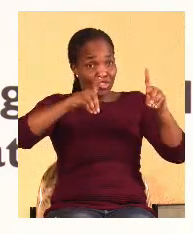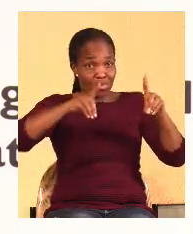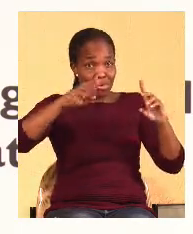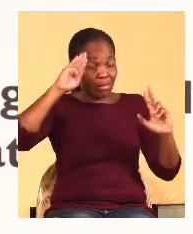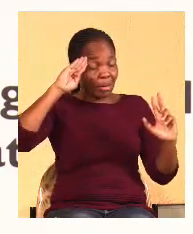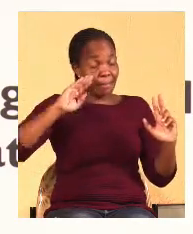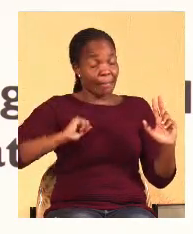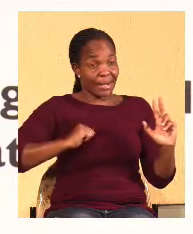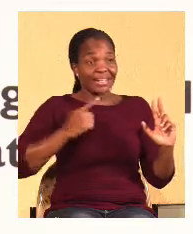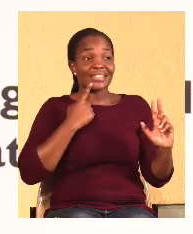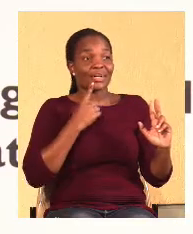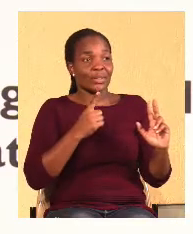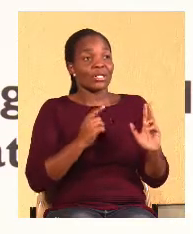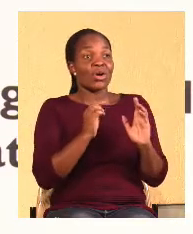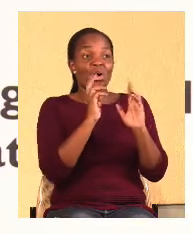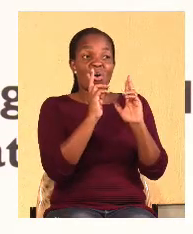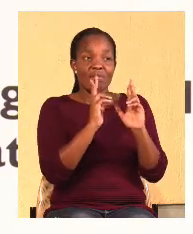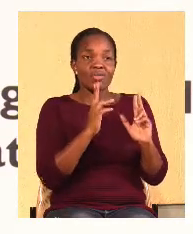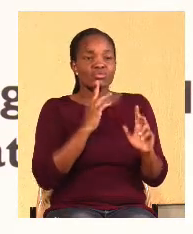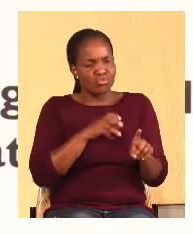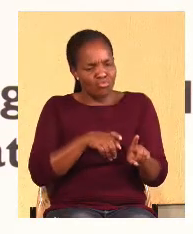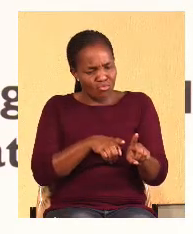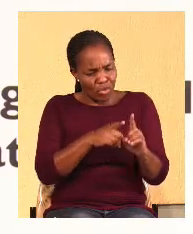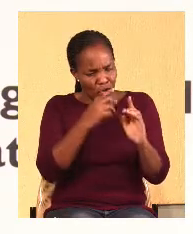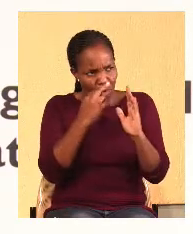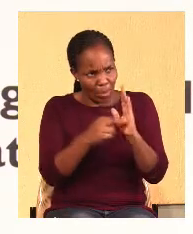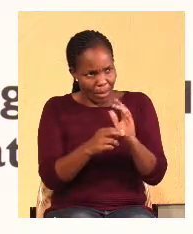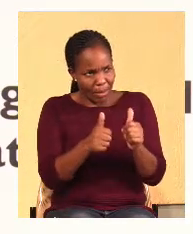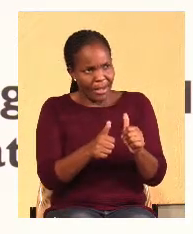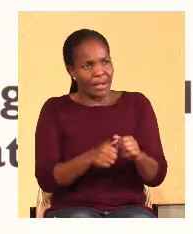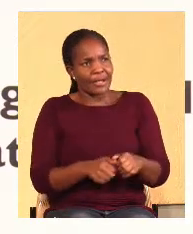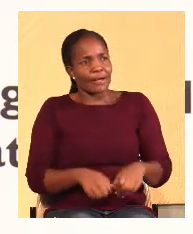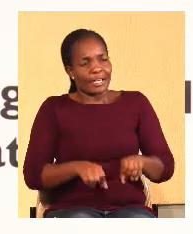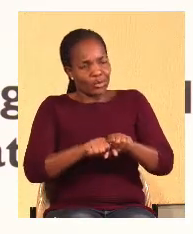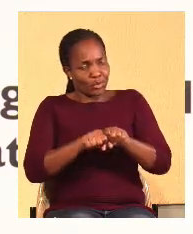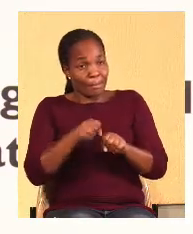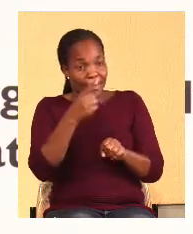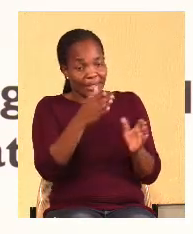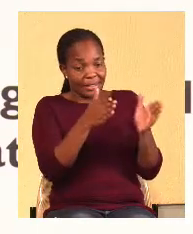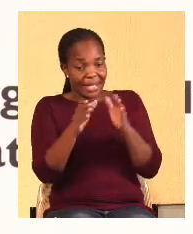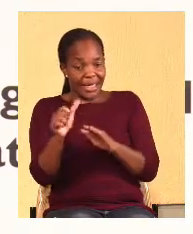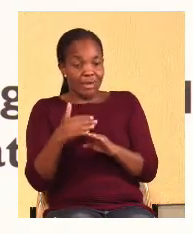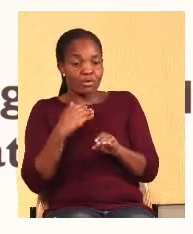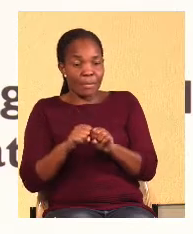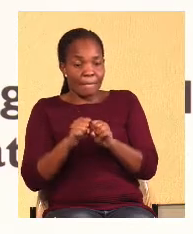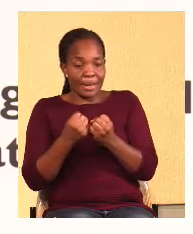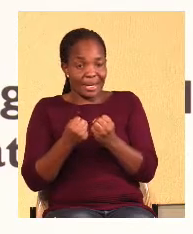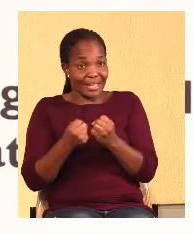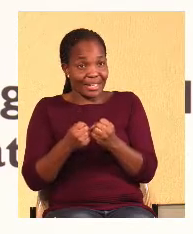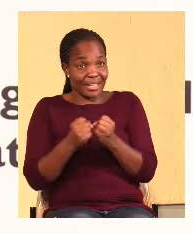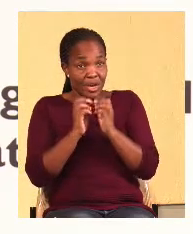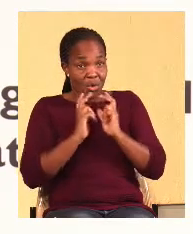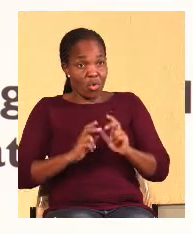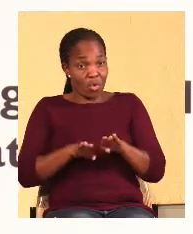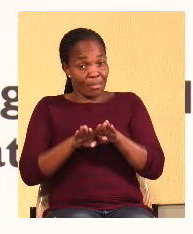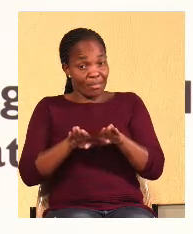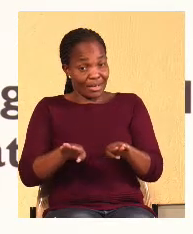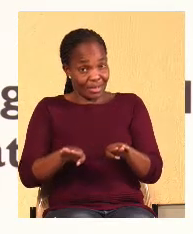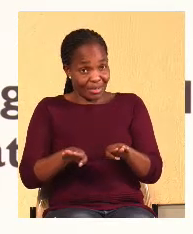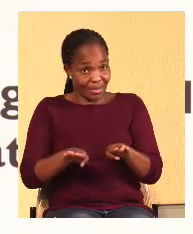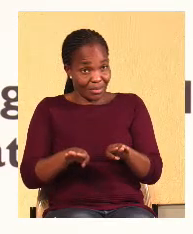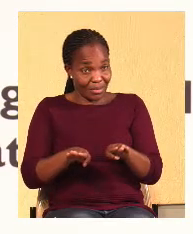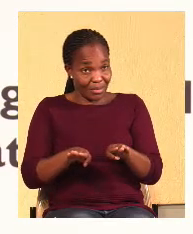indicated people who have acted in gross violation of human rights and total flagrant disregard of